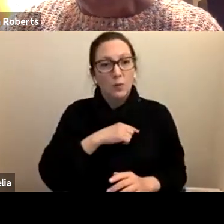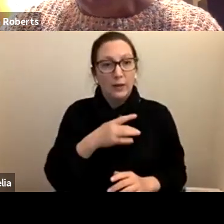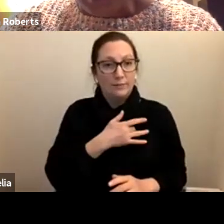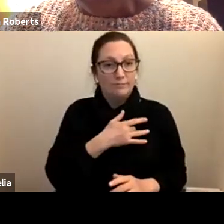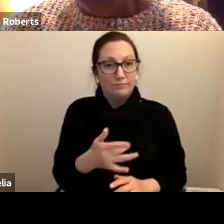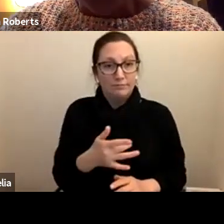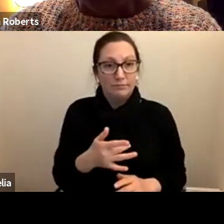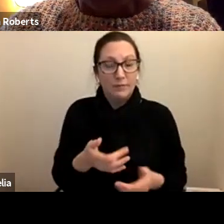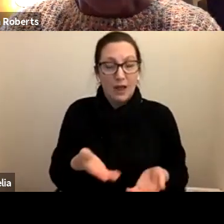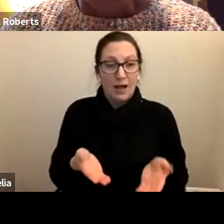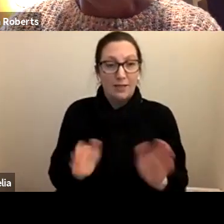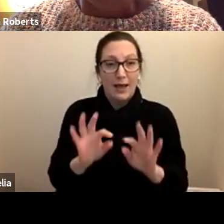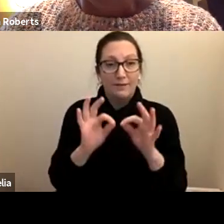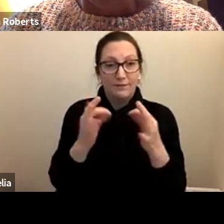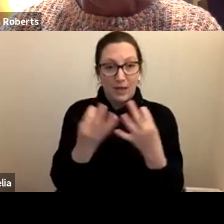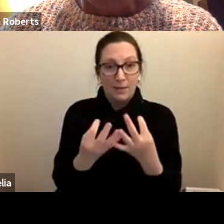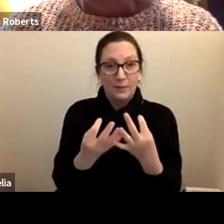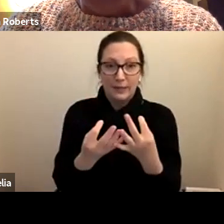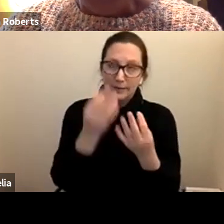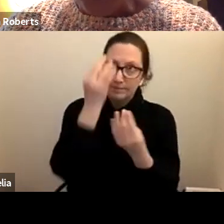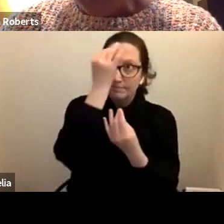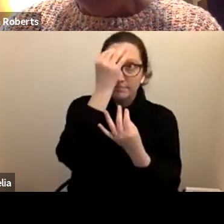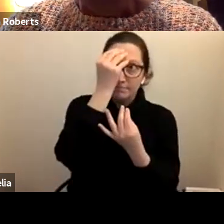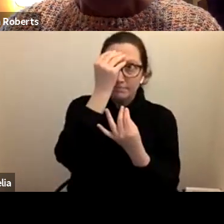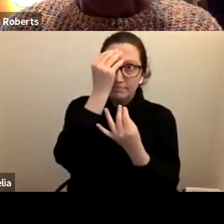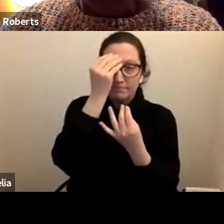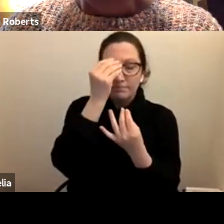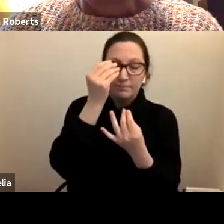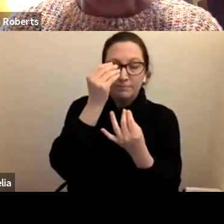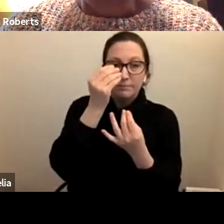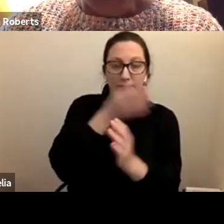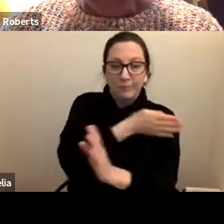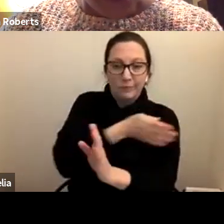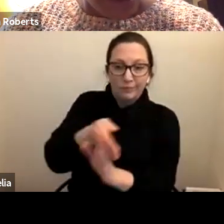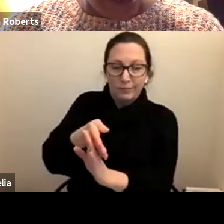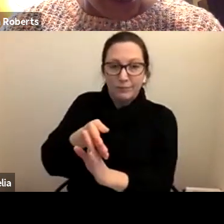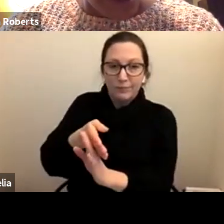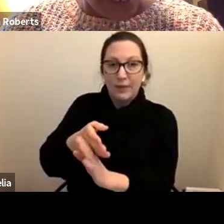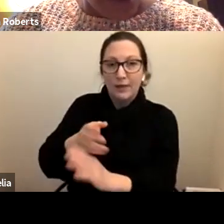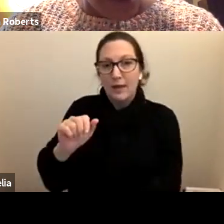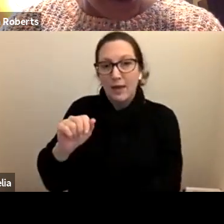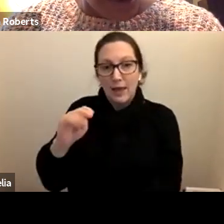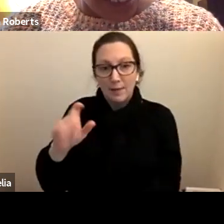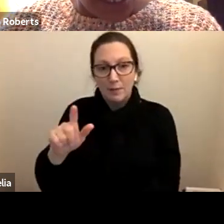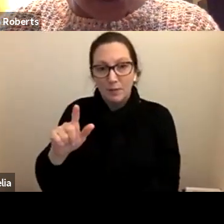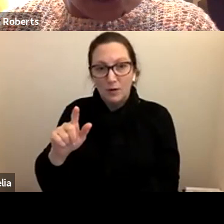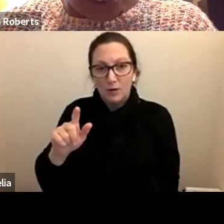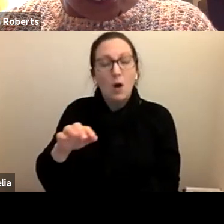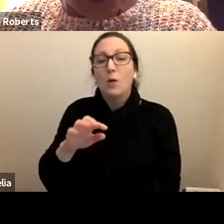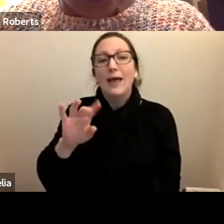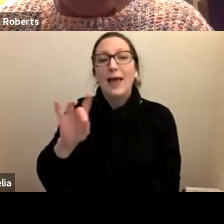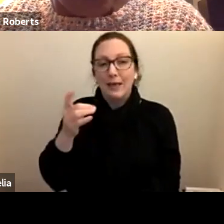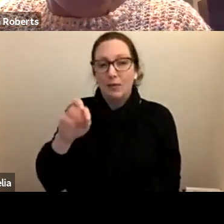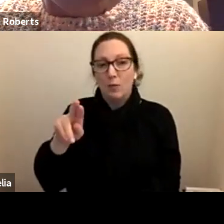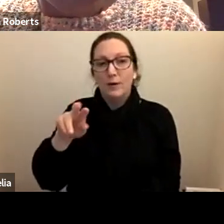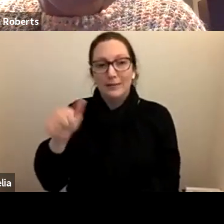that we do what we call a did not report. So I think that's the 8th or the 10th day of school. I'm looking at my school leaders, I think